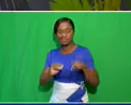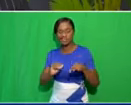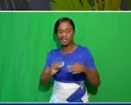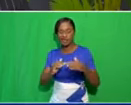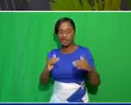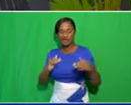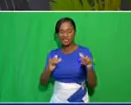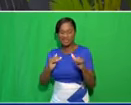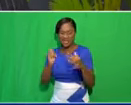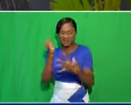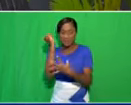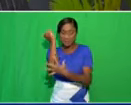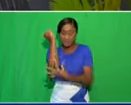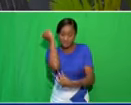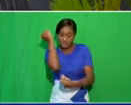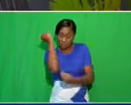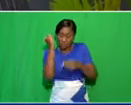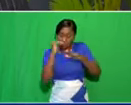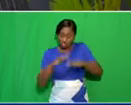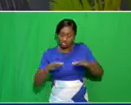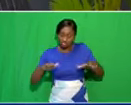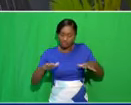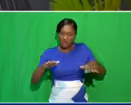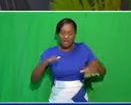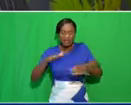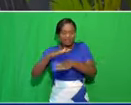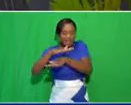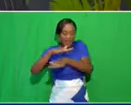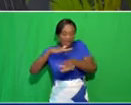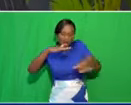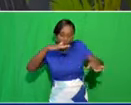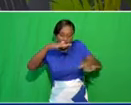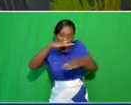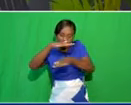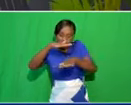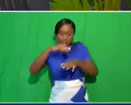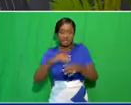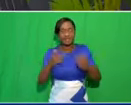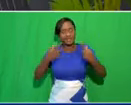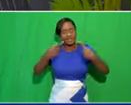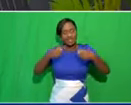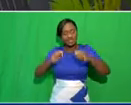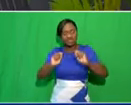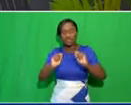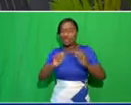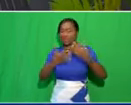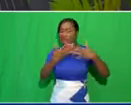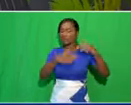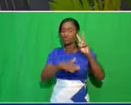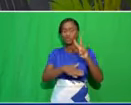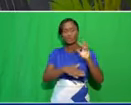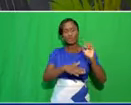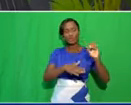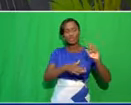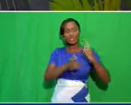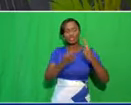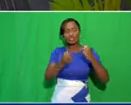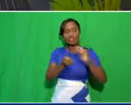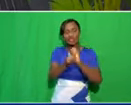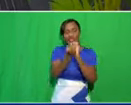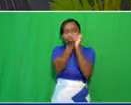poverty concentration. And they have been trying since 2000 to change the system.